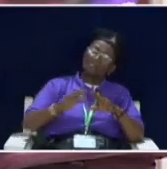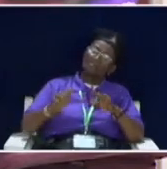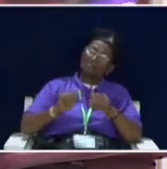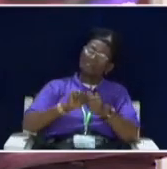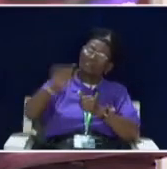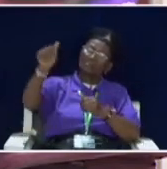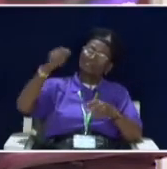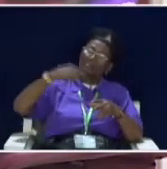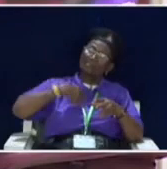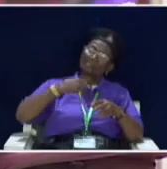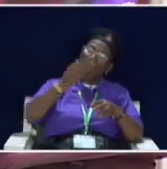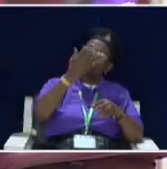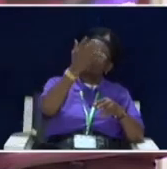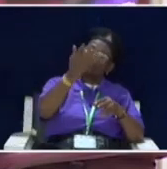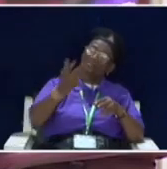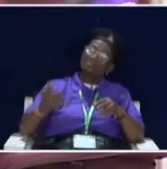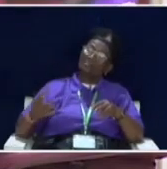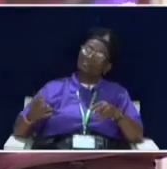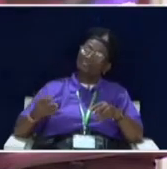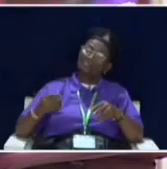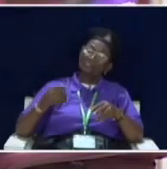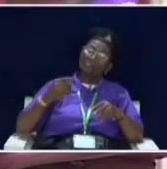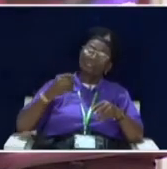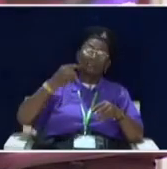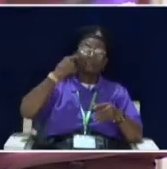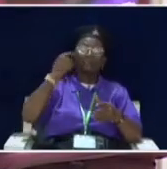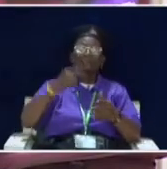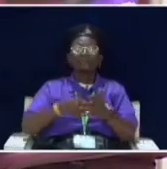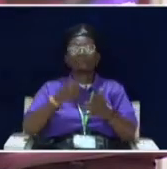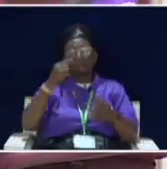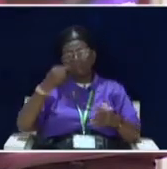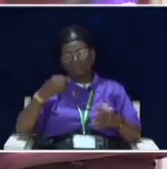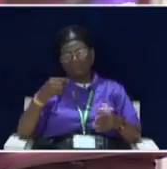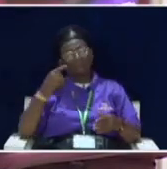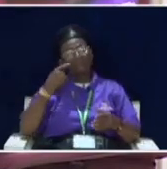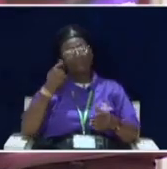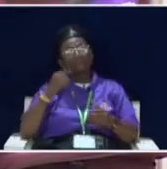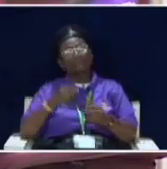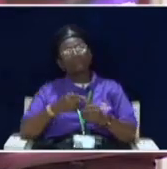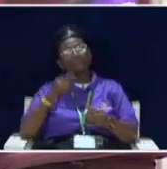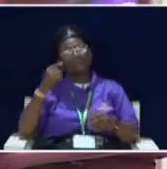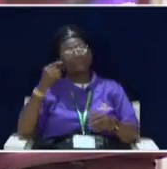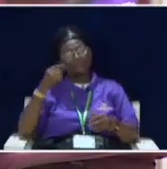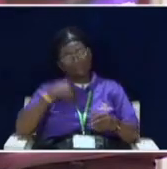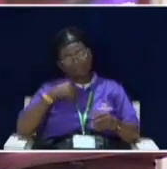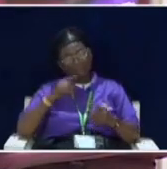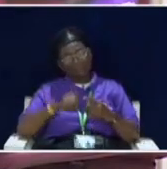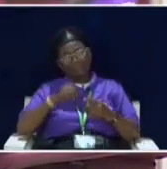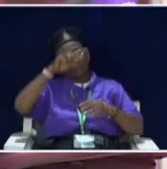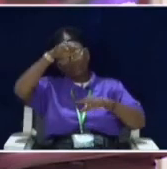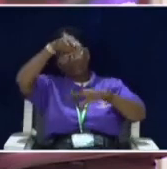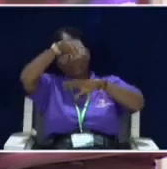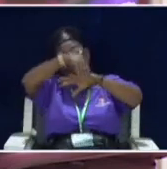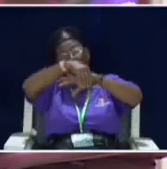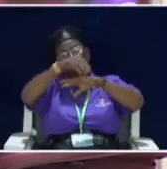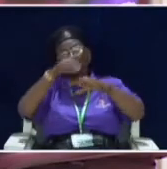Olúwa, lálẹ́ yìí. Notice me. Notice me. Fiyè sí mi. Notice me tonight. Fiyè sí mi lálẹ́ yìí, Olúwa.